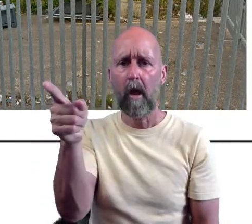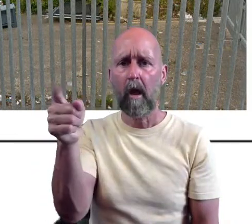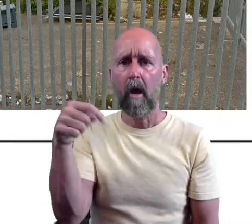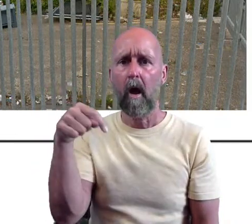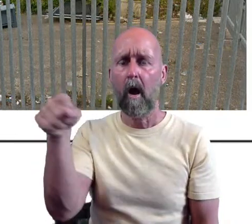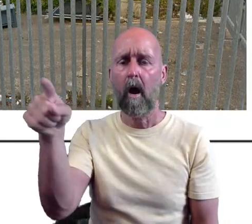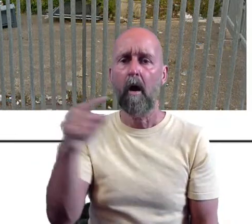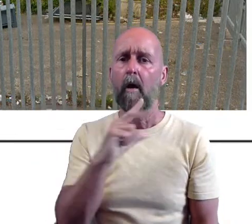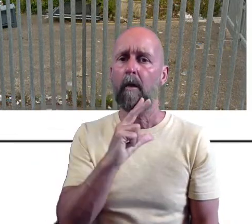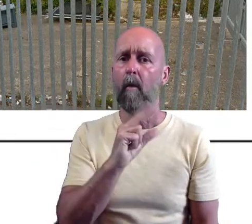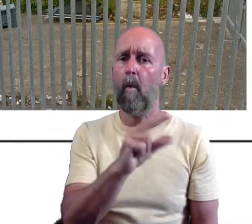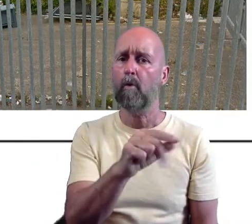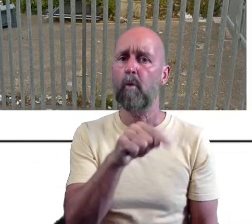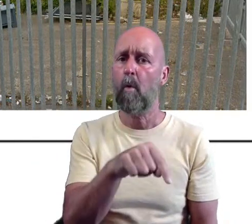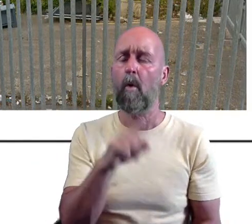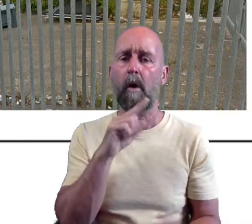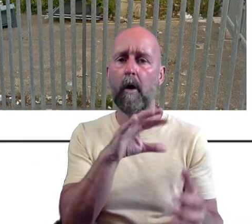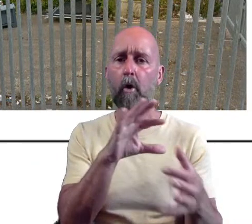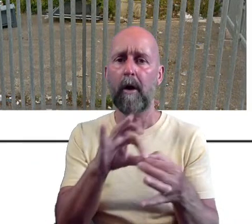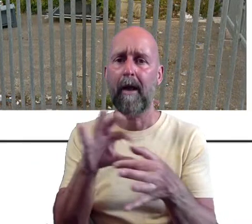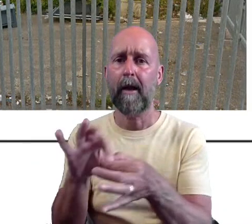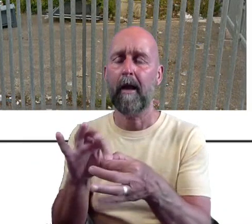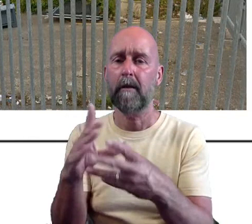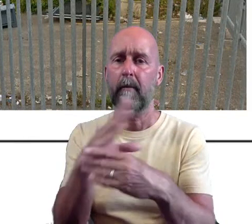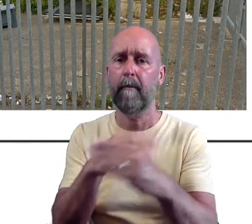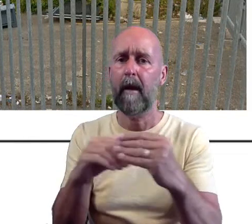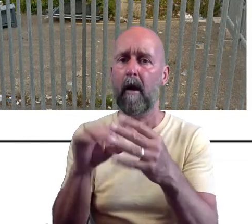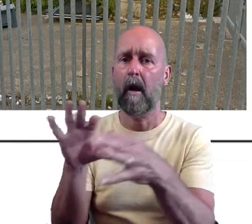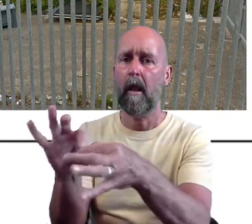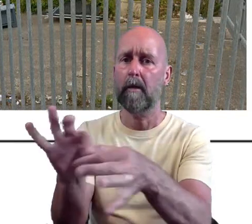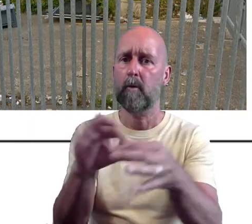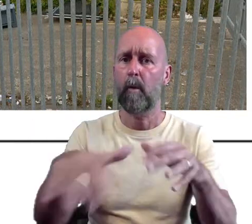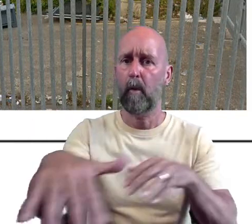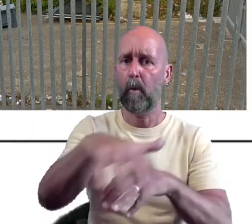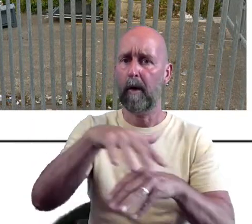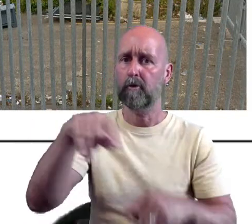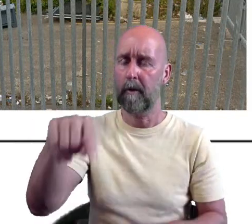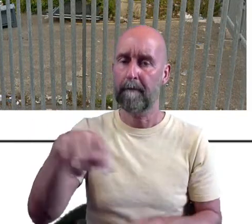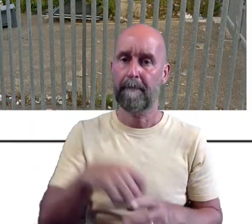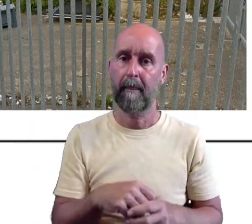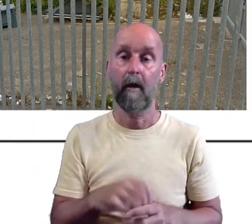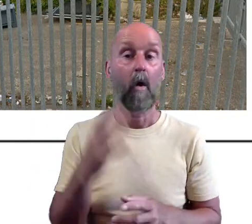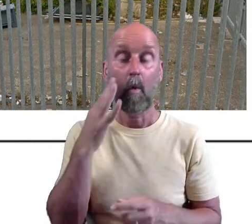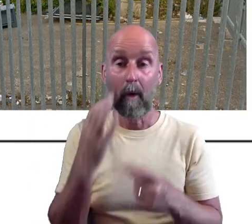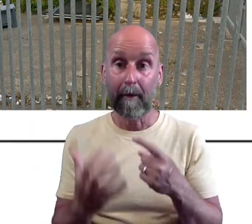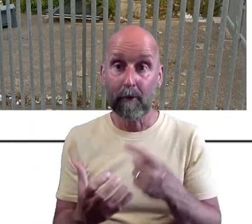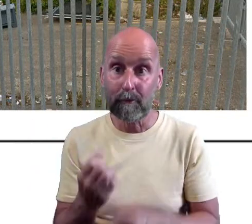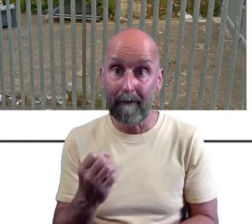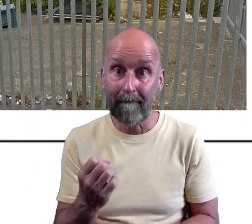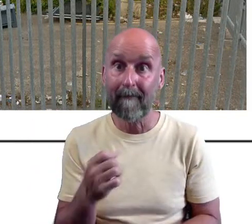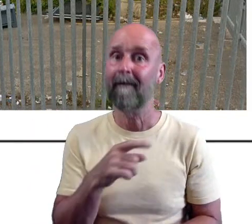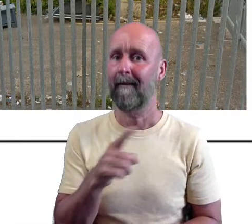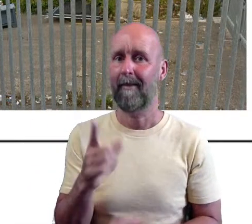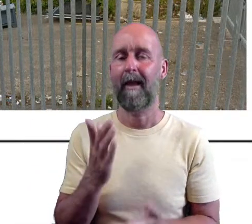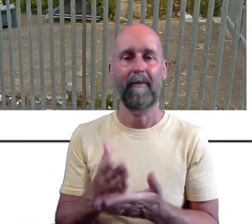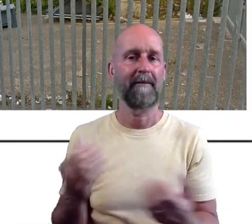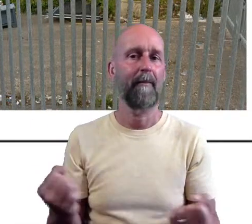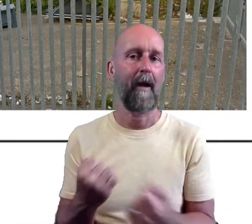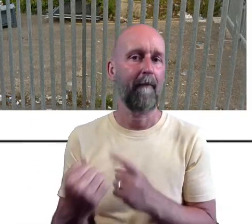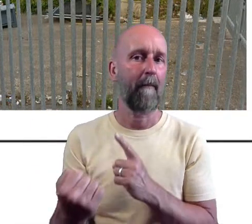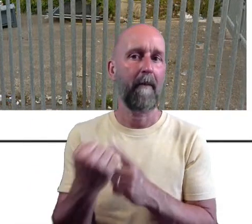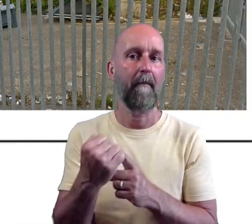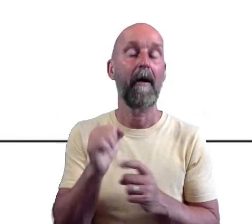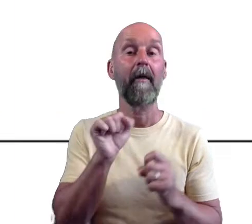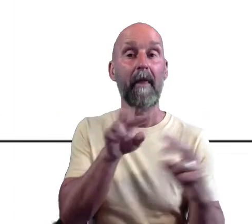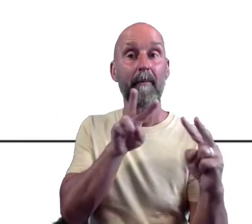diary was kind of connecting metaphorically to the place around me. So when you do manage to achieve that effect, it's just incredibly powerful. It will change people's perspective.